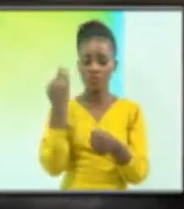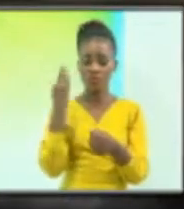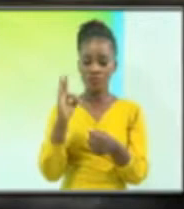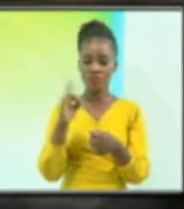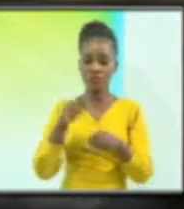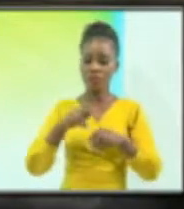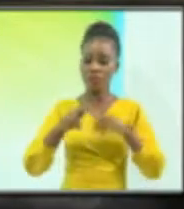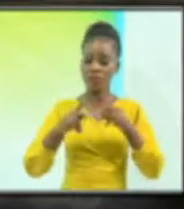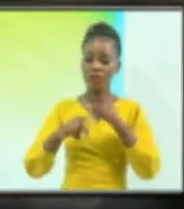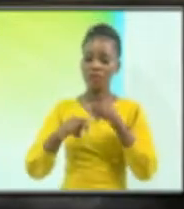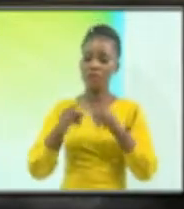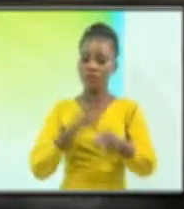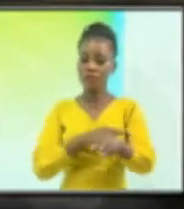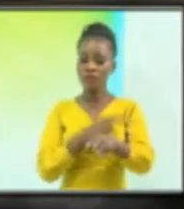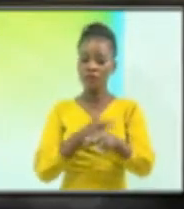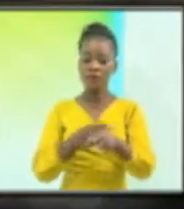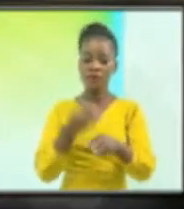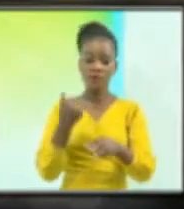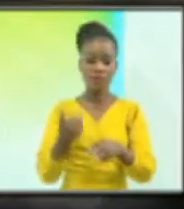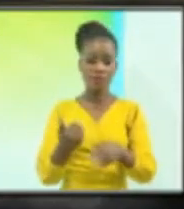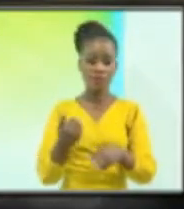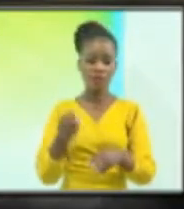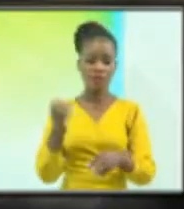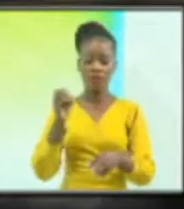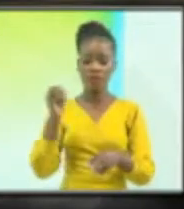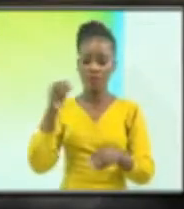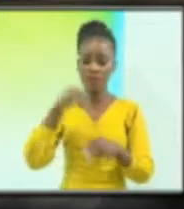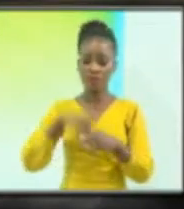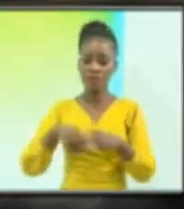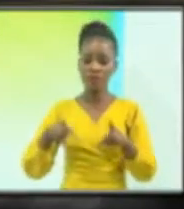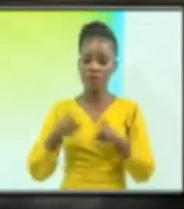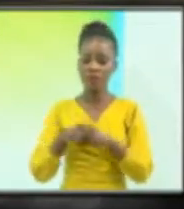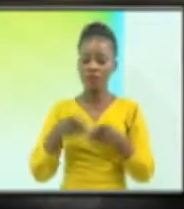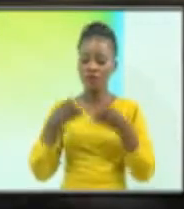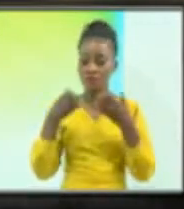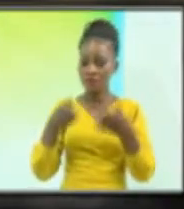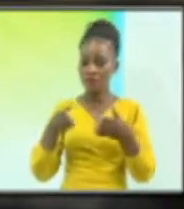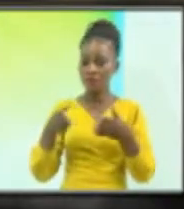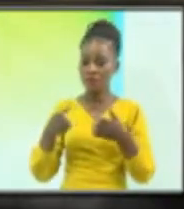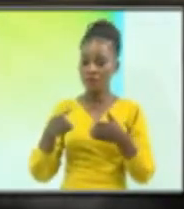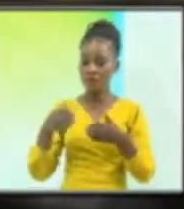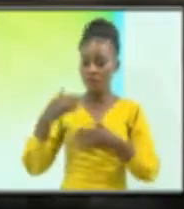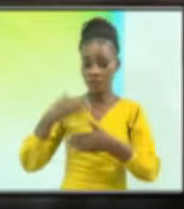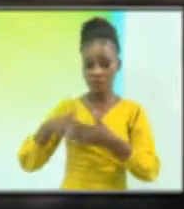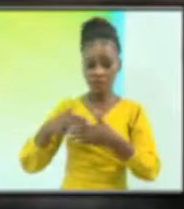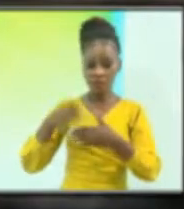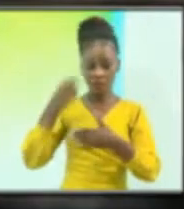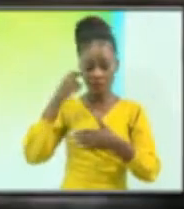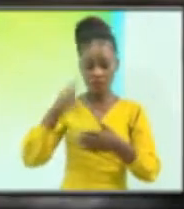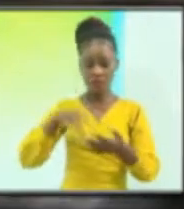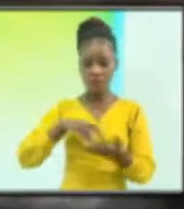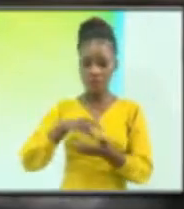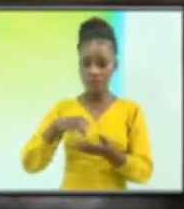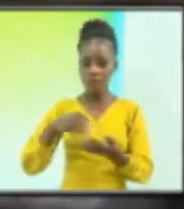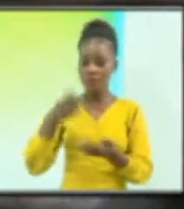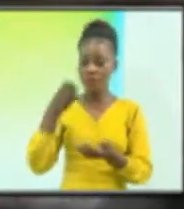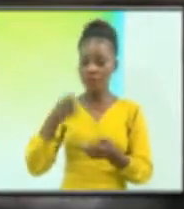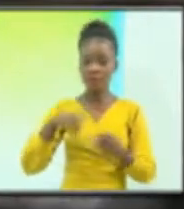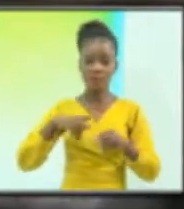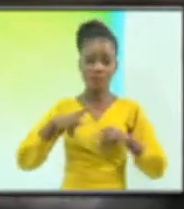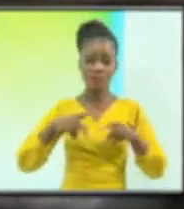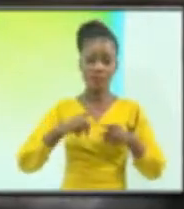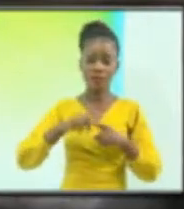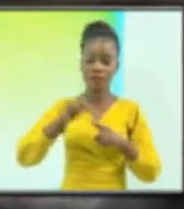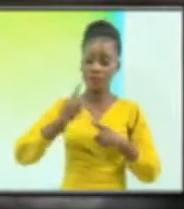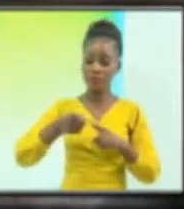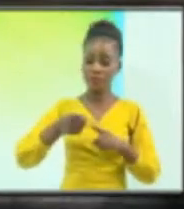in court. But now they are not within the ministry premises where we have control. These are people on Kampala Road. You